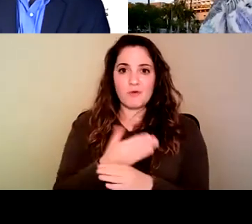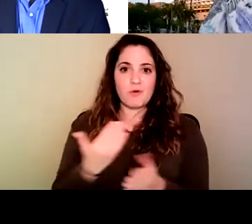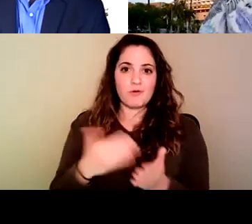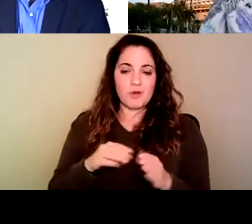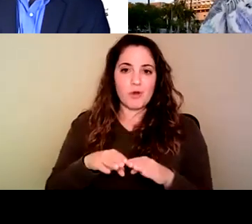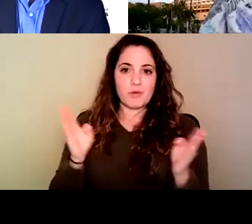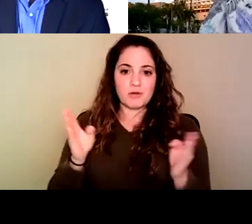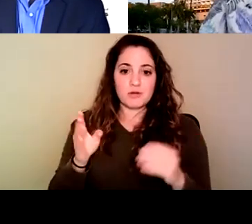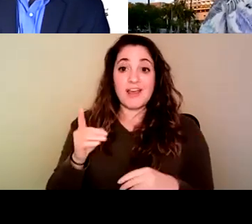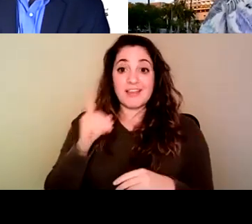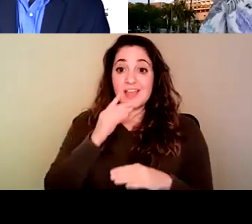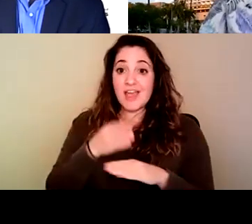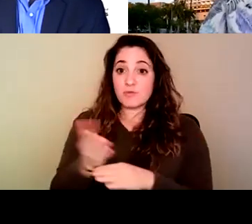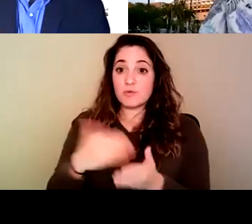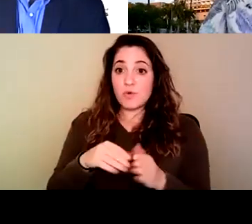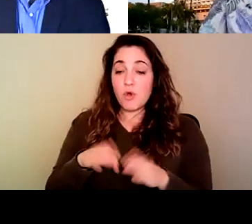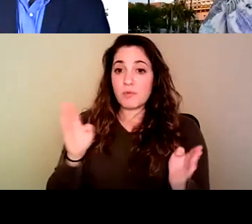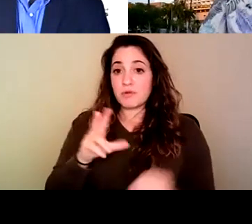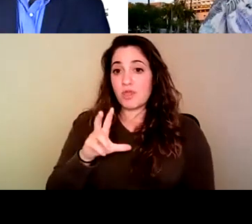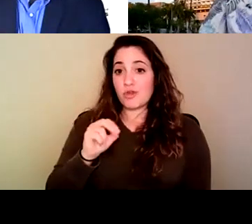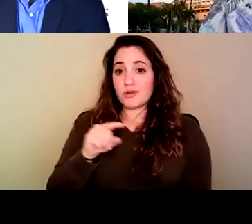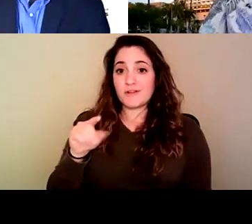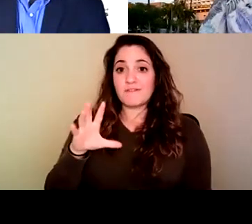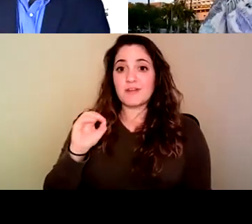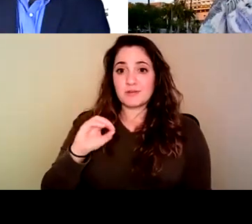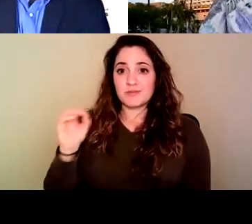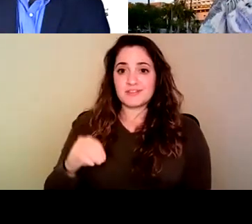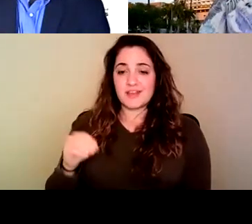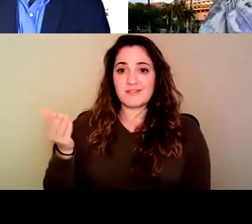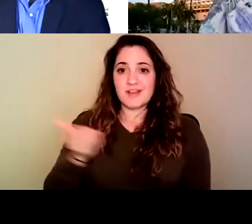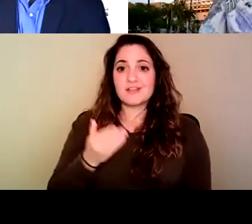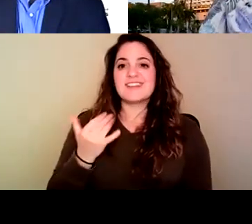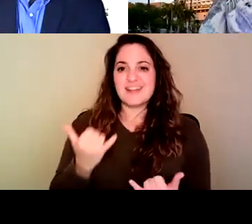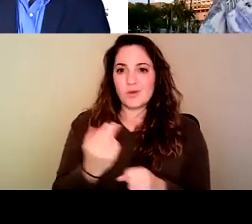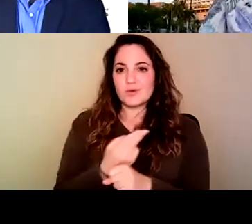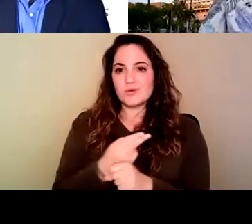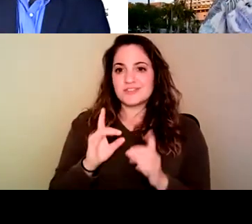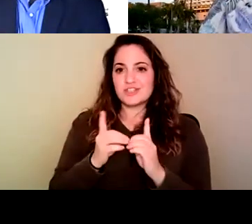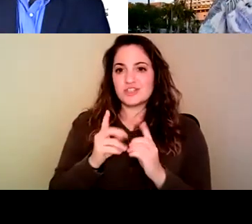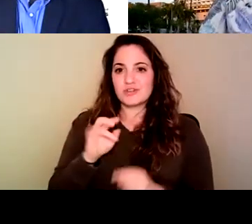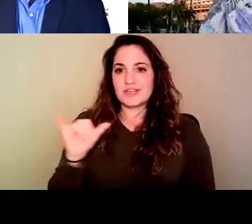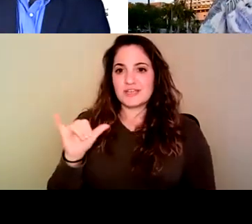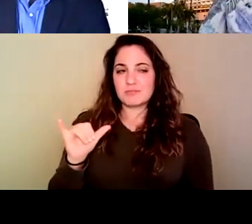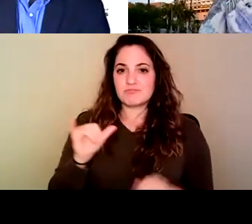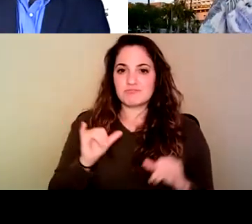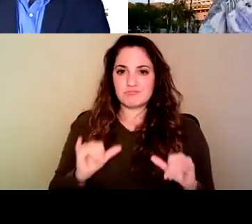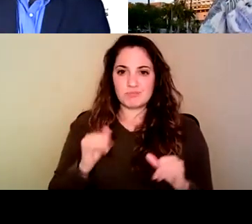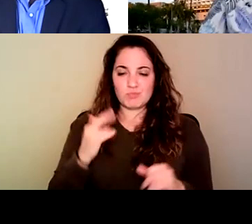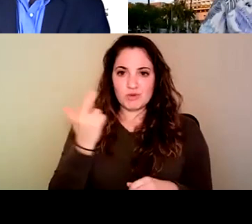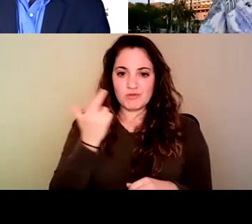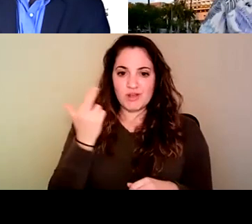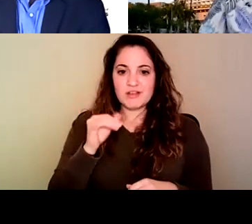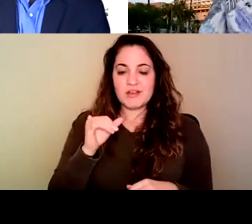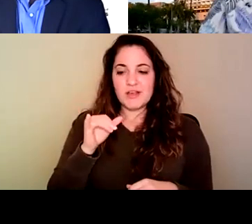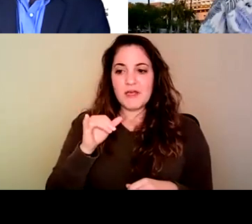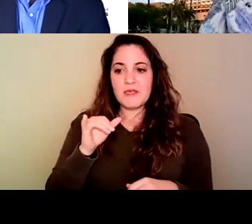post-opening, 30 to 50% of our guests are using digital key. Now we realize that number is going to meander a little